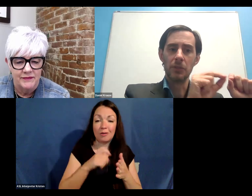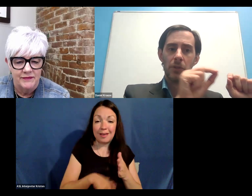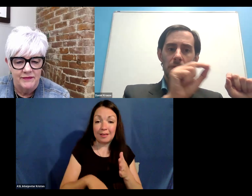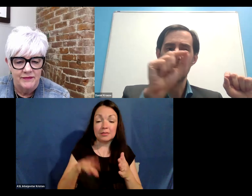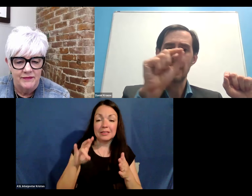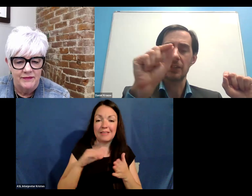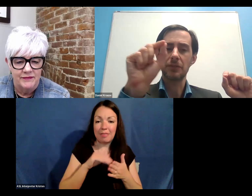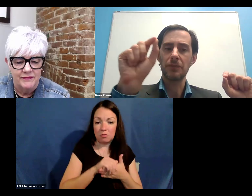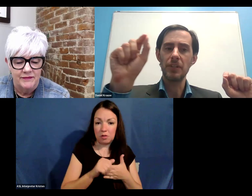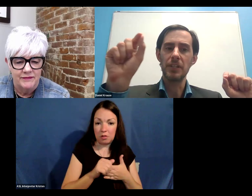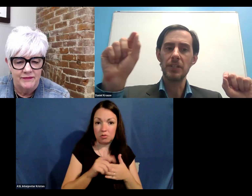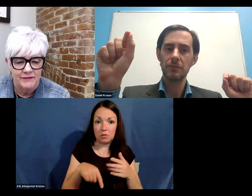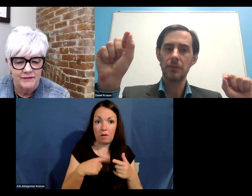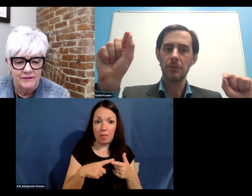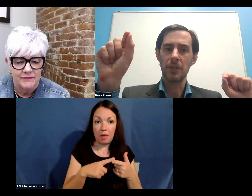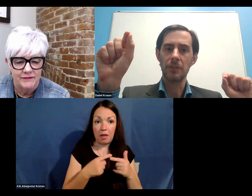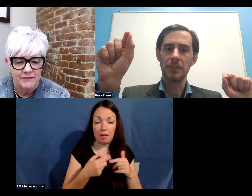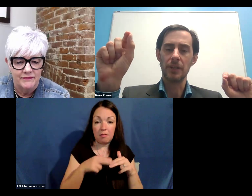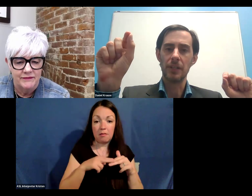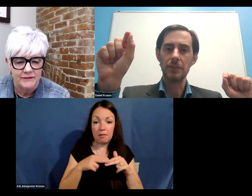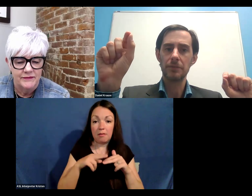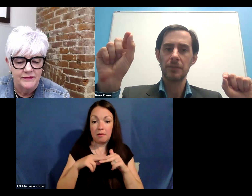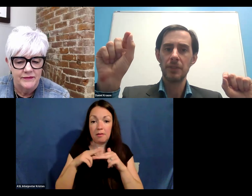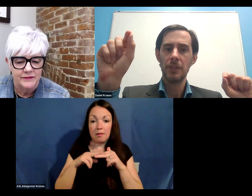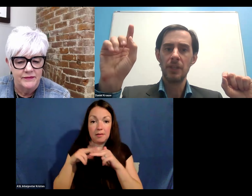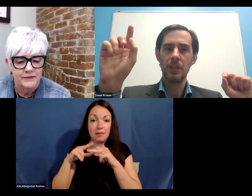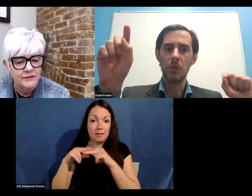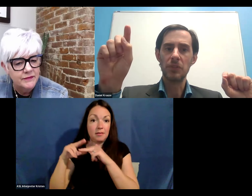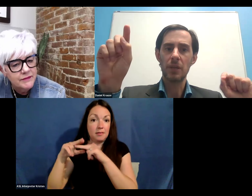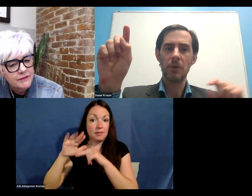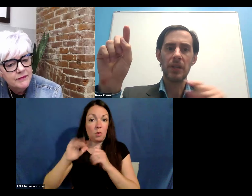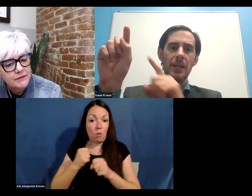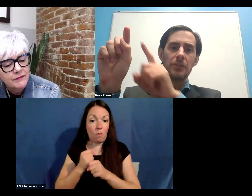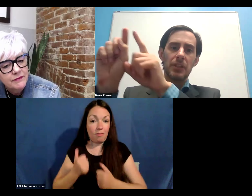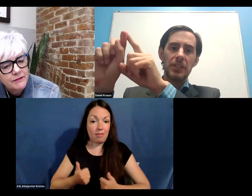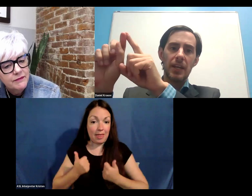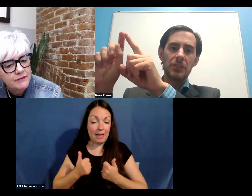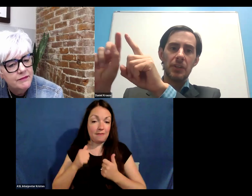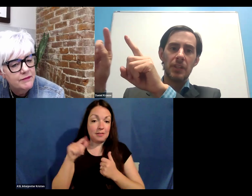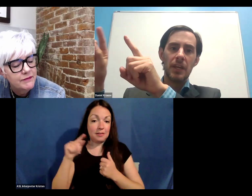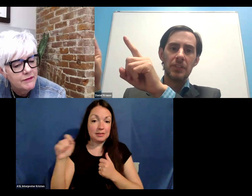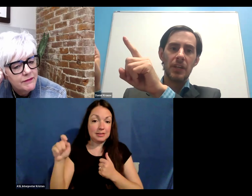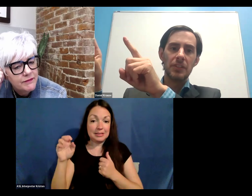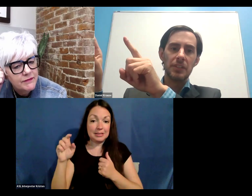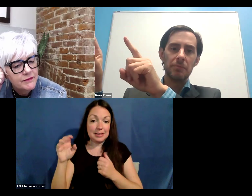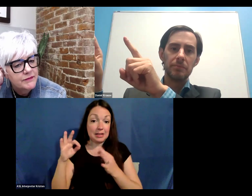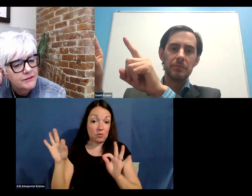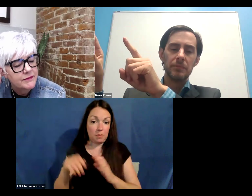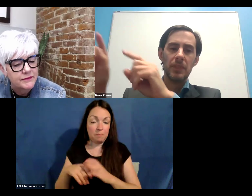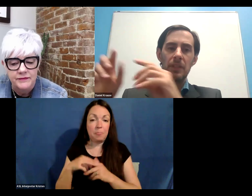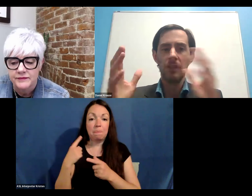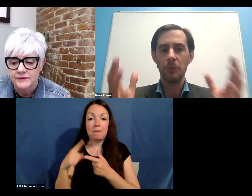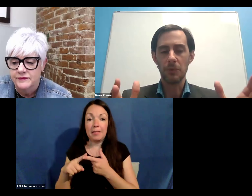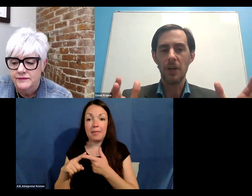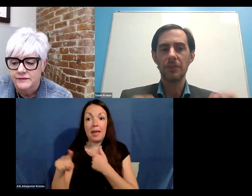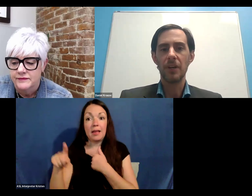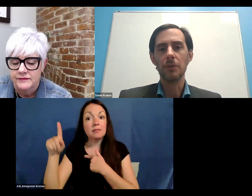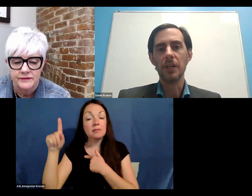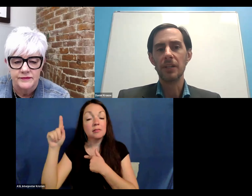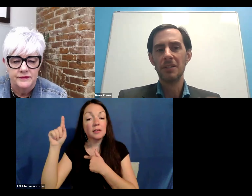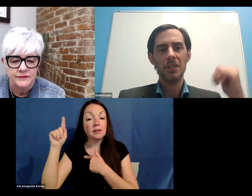It then grows tax-free throughout your entire life. And then when you take money out, you get taxed on it as income.